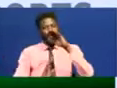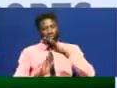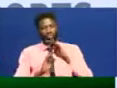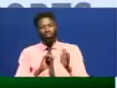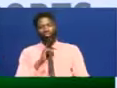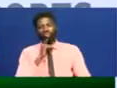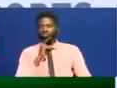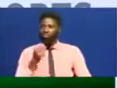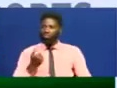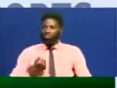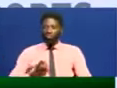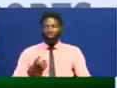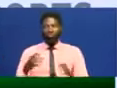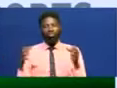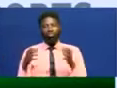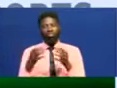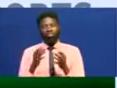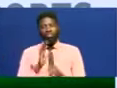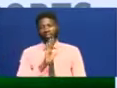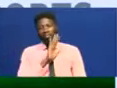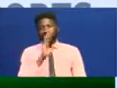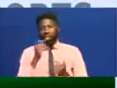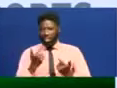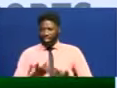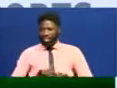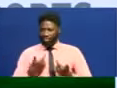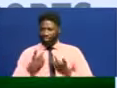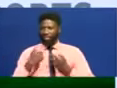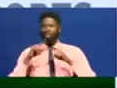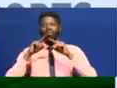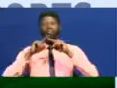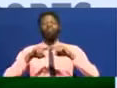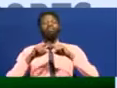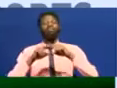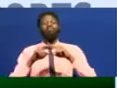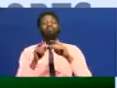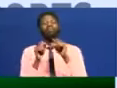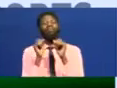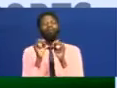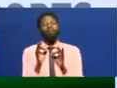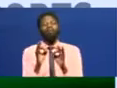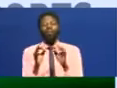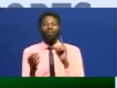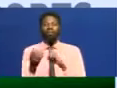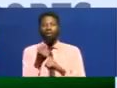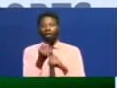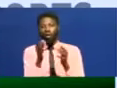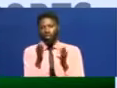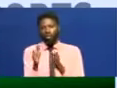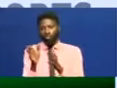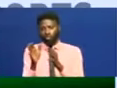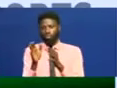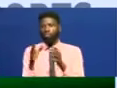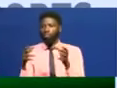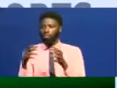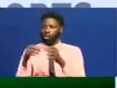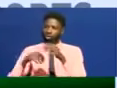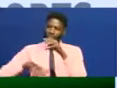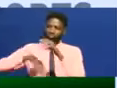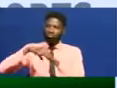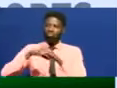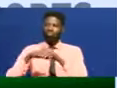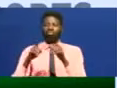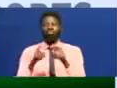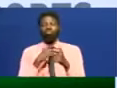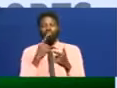and girls whose lives are dependent on having that opportunity to kick that ball. That is how they put unga